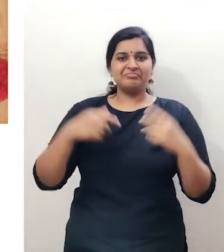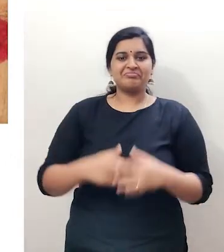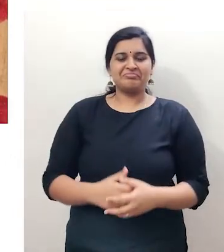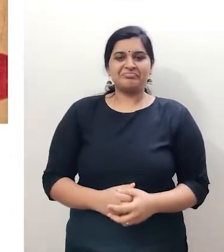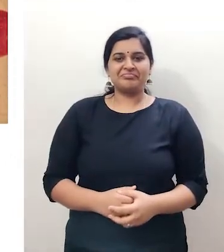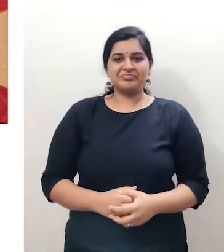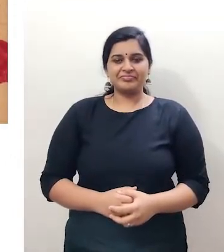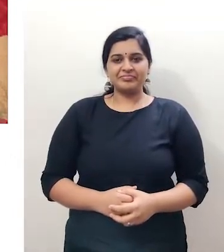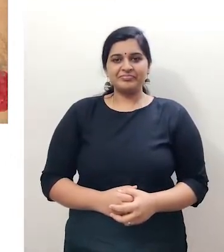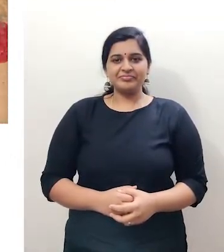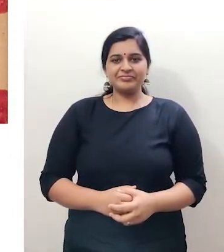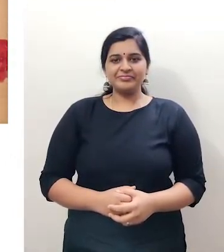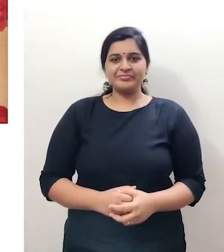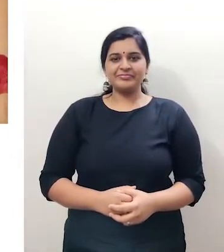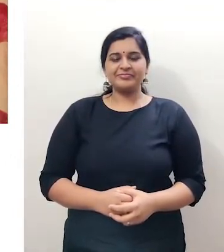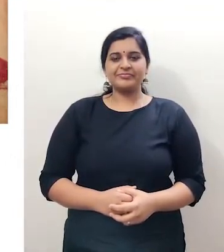make.